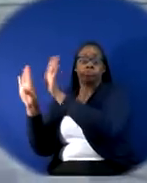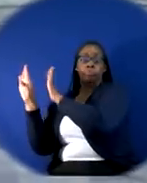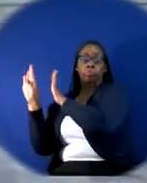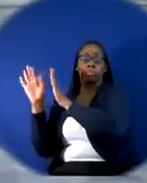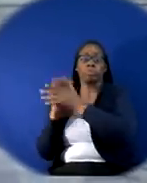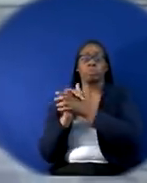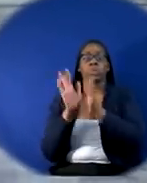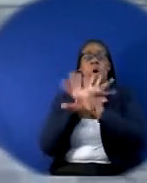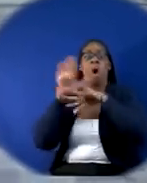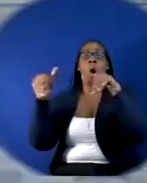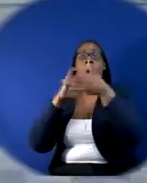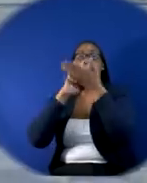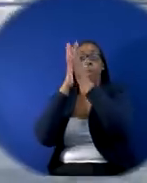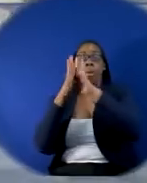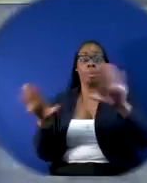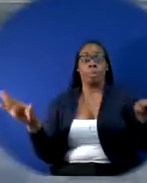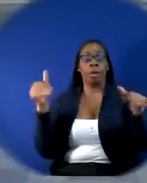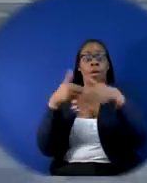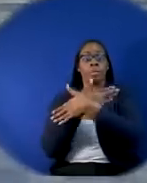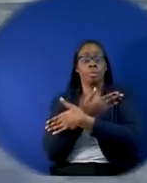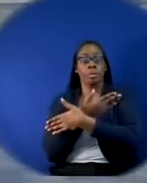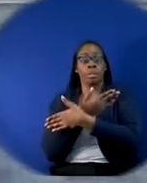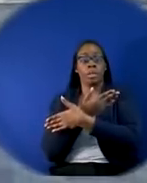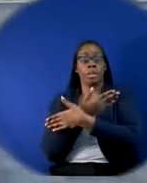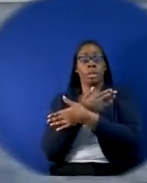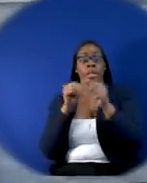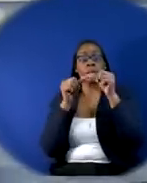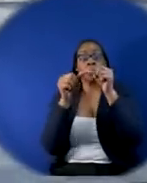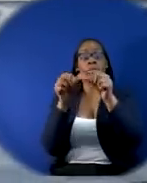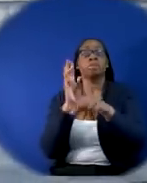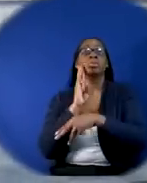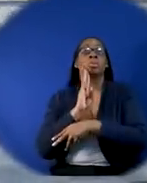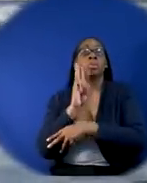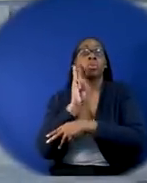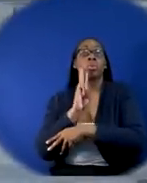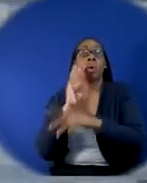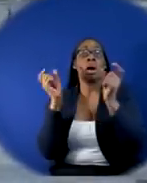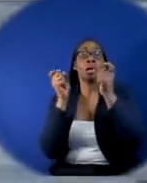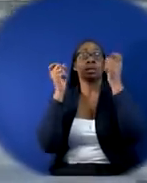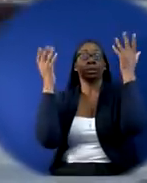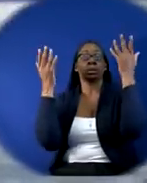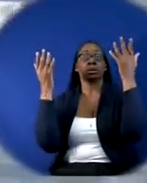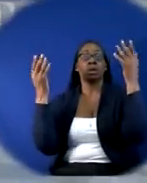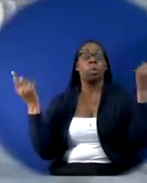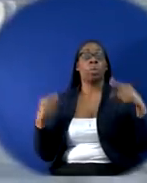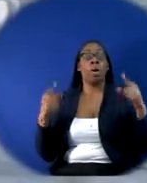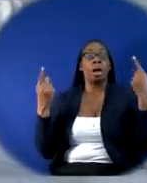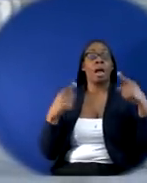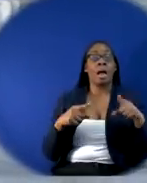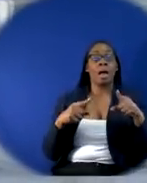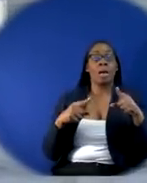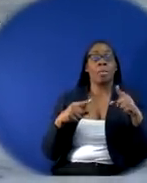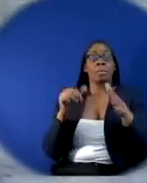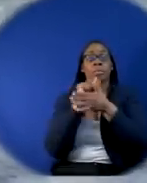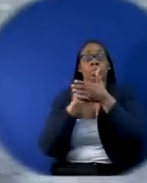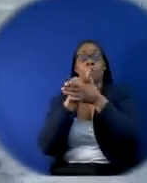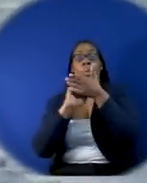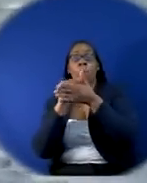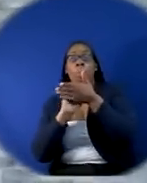all things become new. Let's go to the water now and celebrate what happens when we've been washed in the